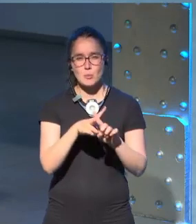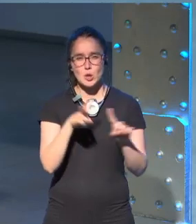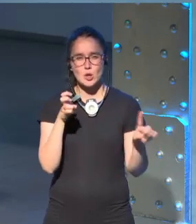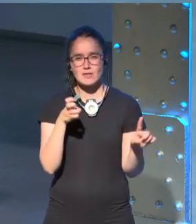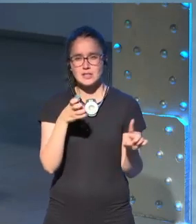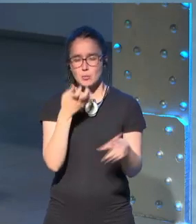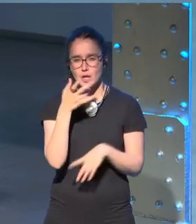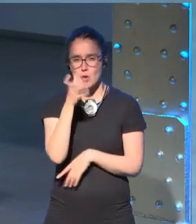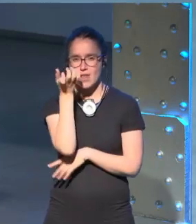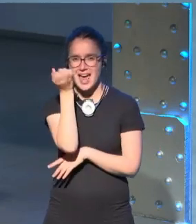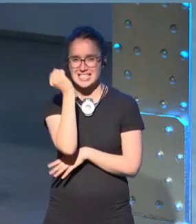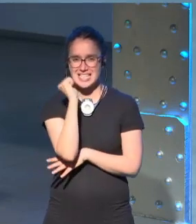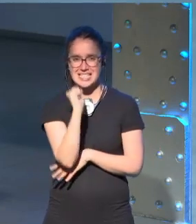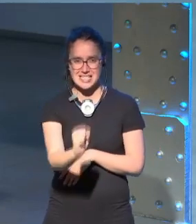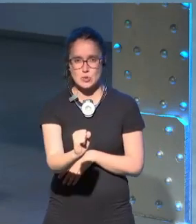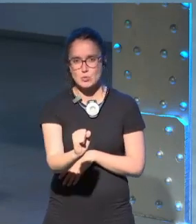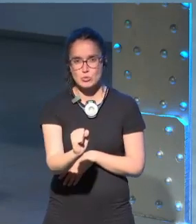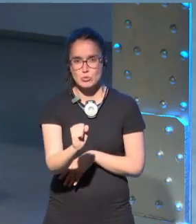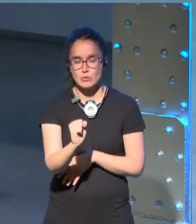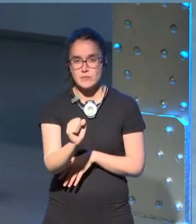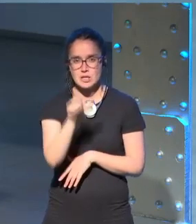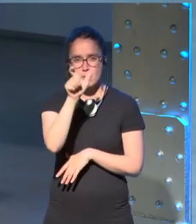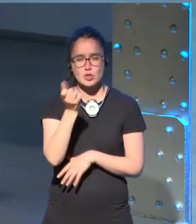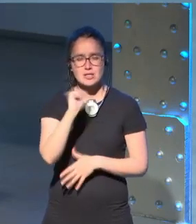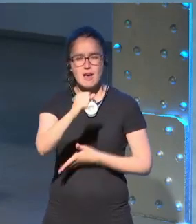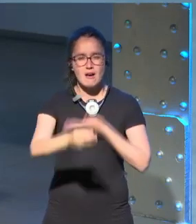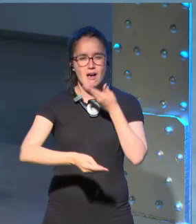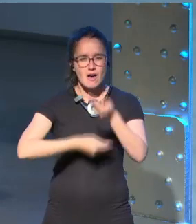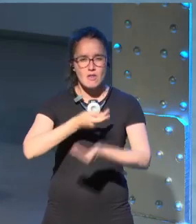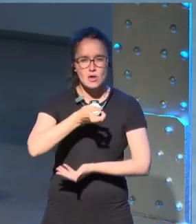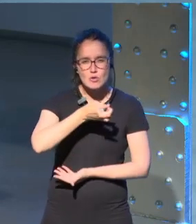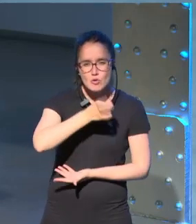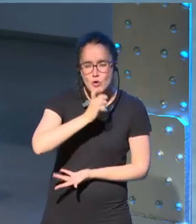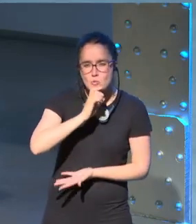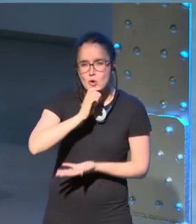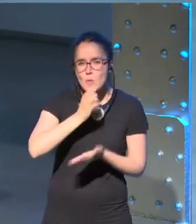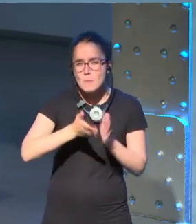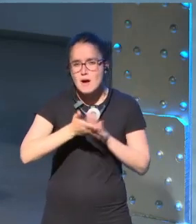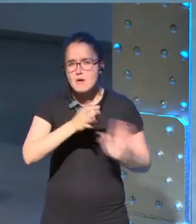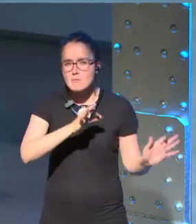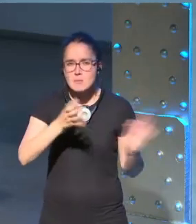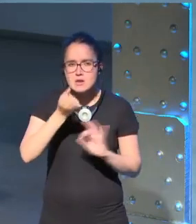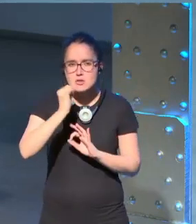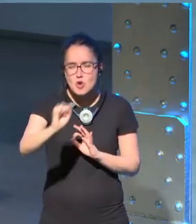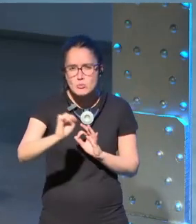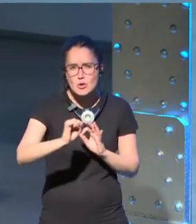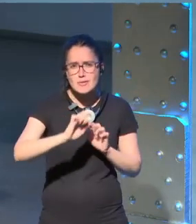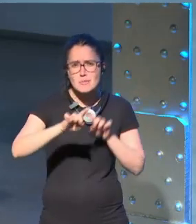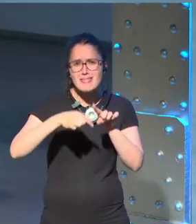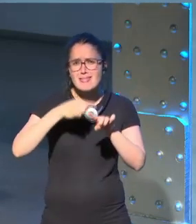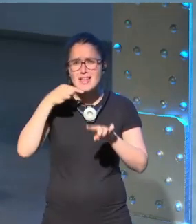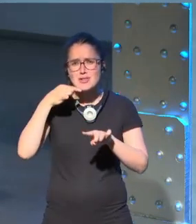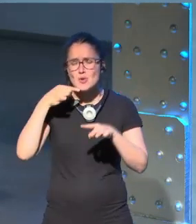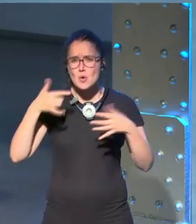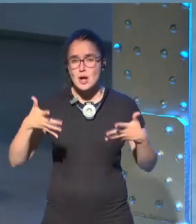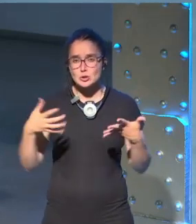And what the killer does and how he attacks people and the pain he causes is very much present in